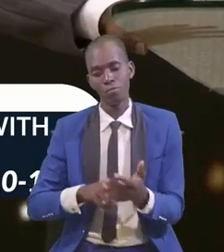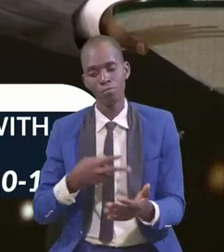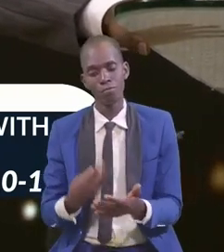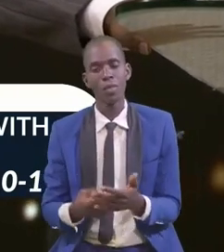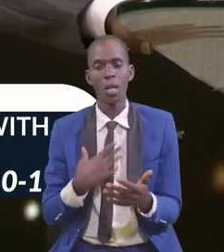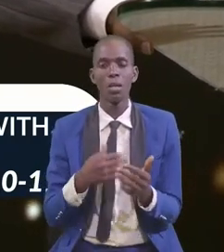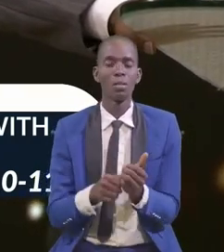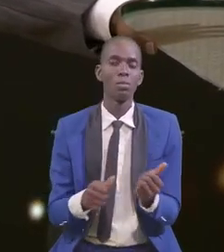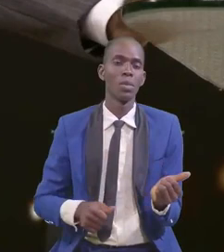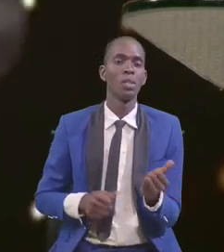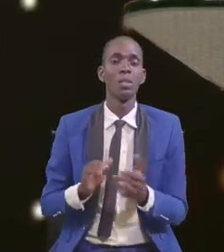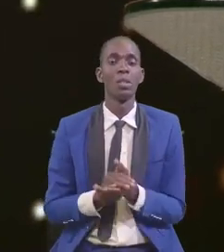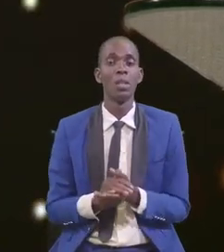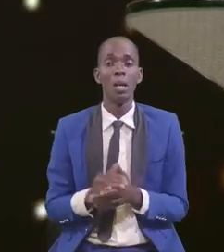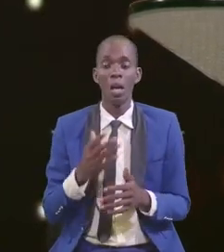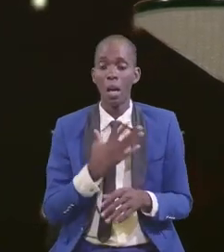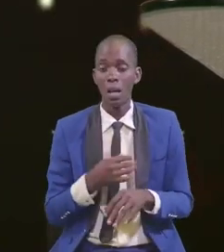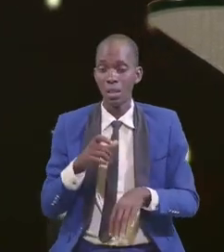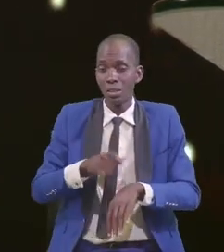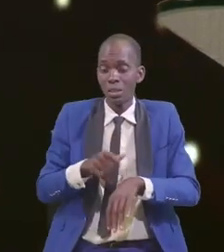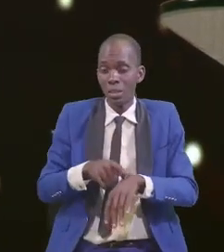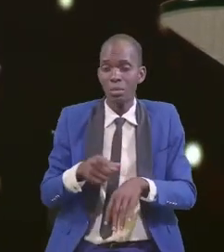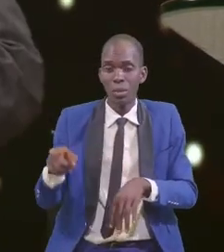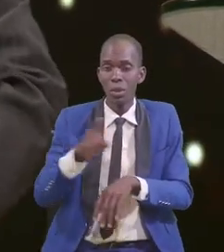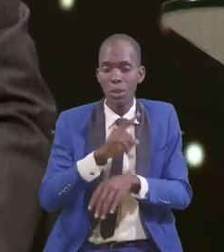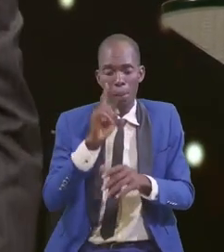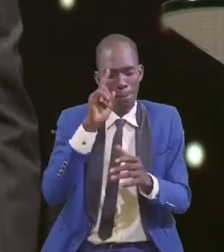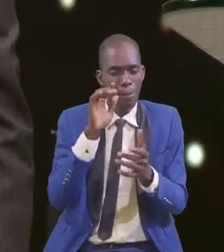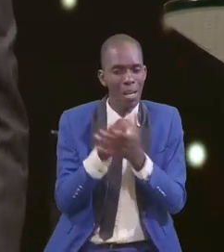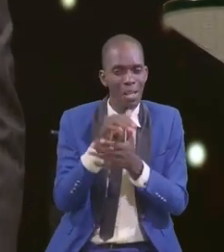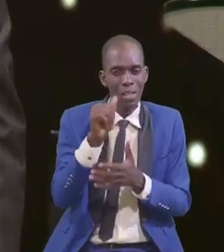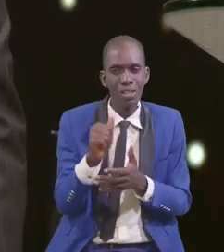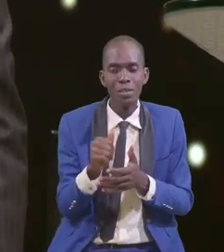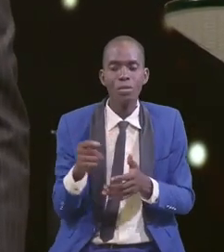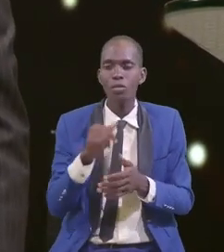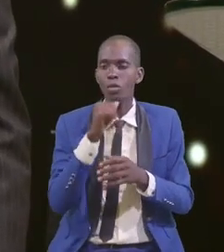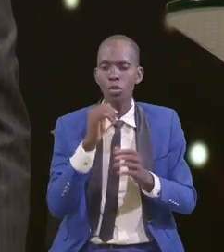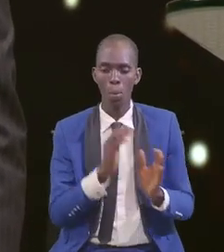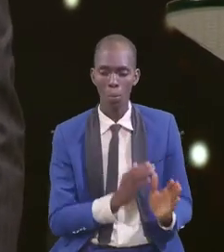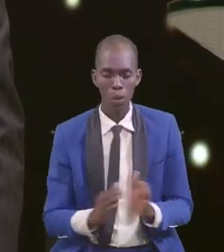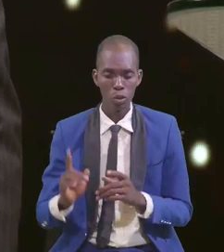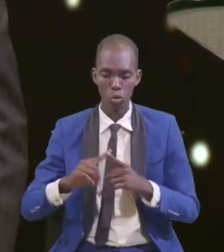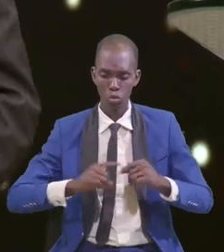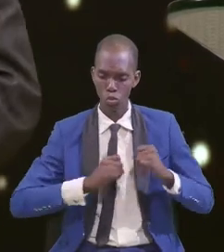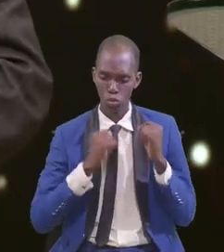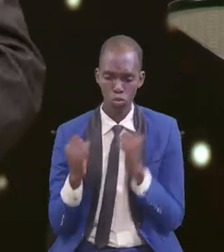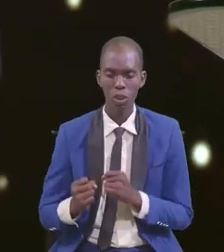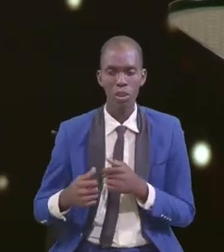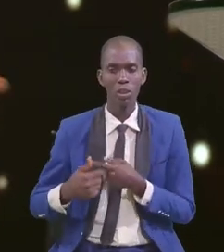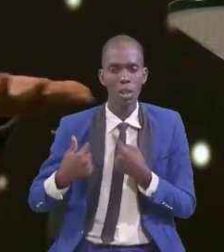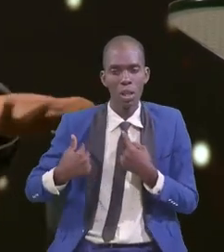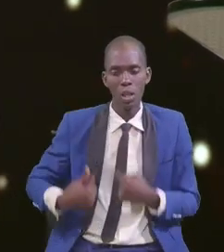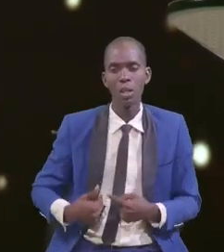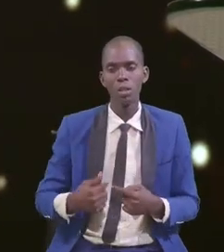Lord and to be strengthened in the Lord and to prepare for the evil day of temptation that might